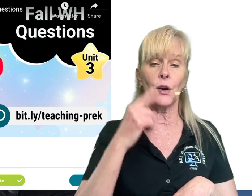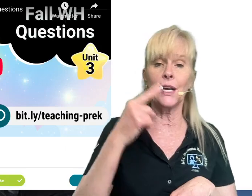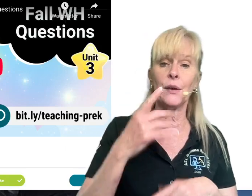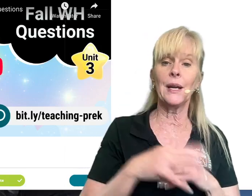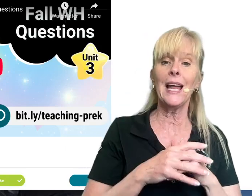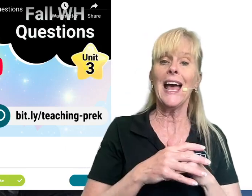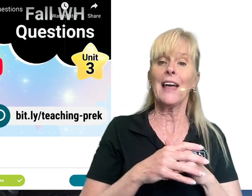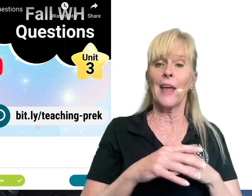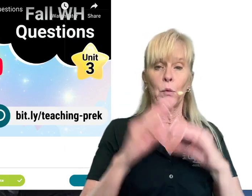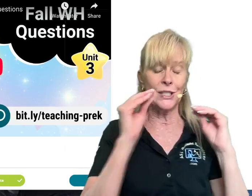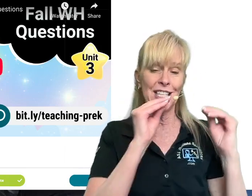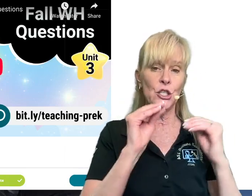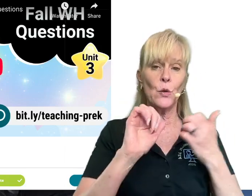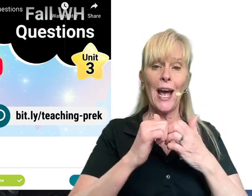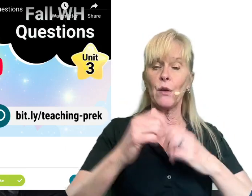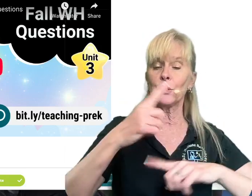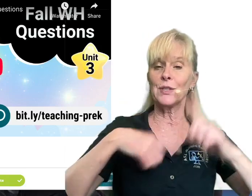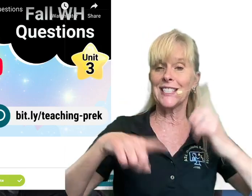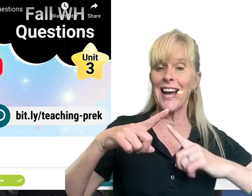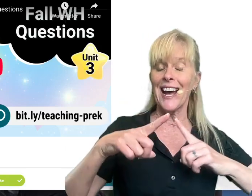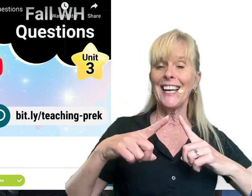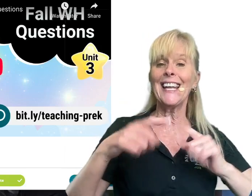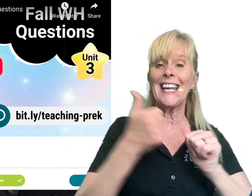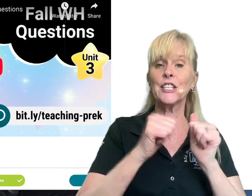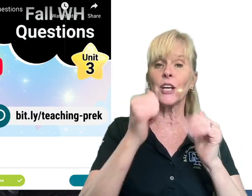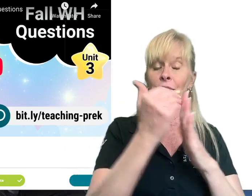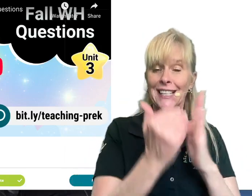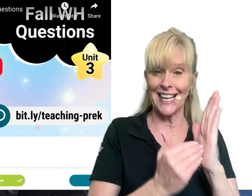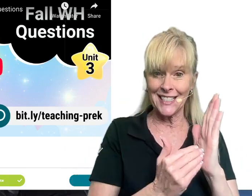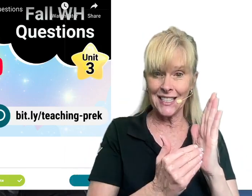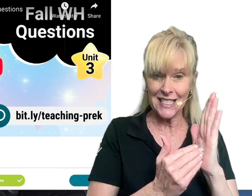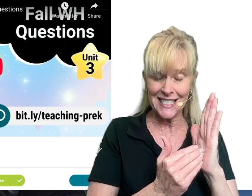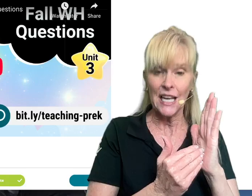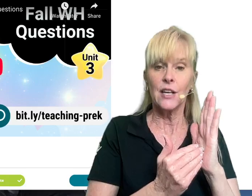deaf or hearing, that will teach you how to sign